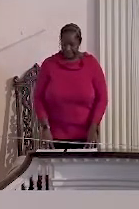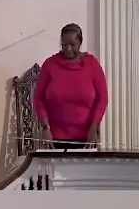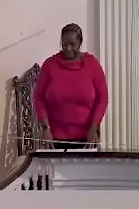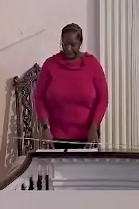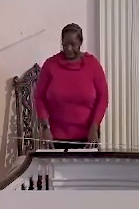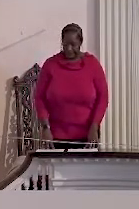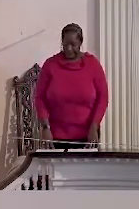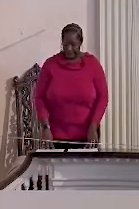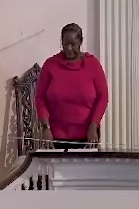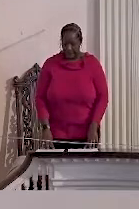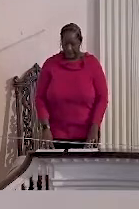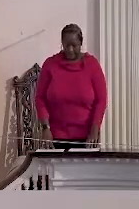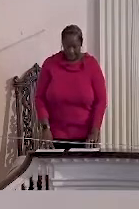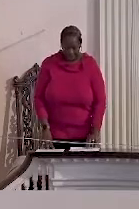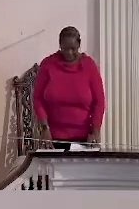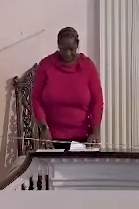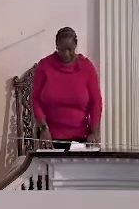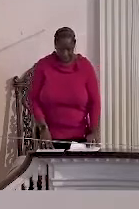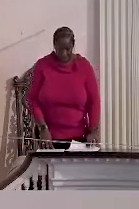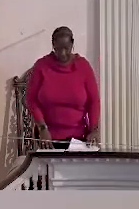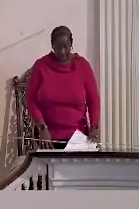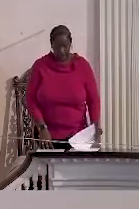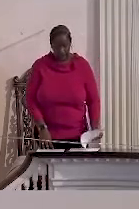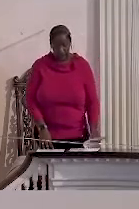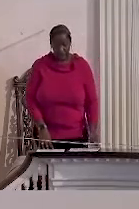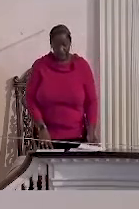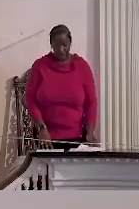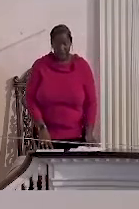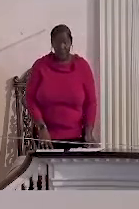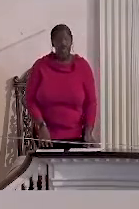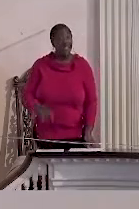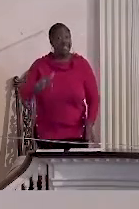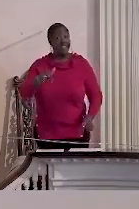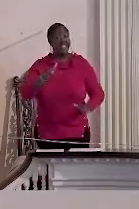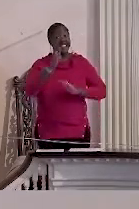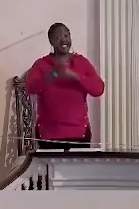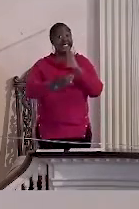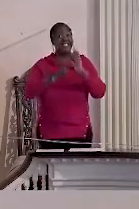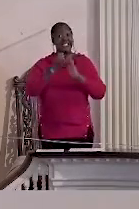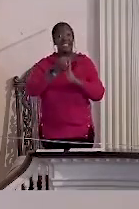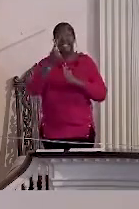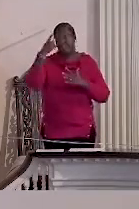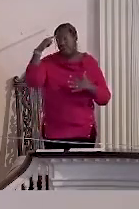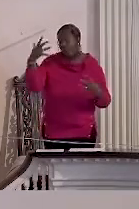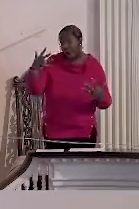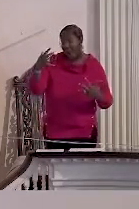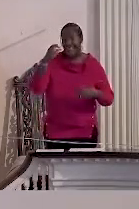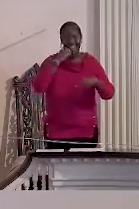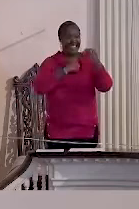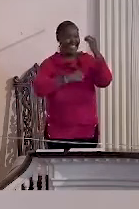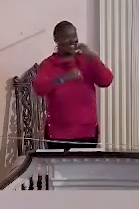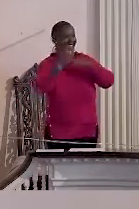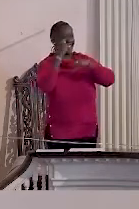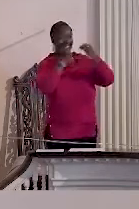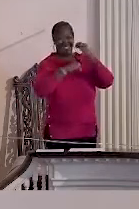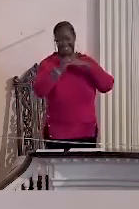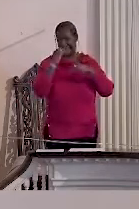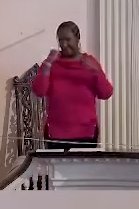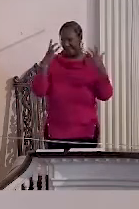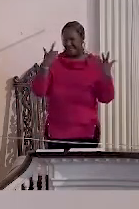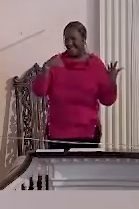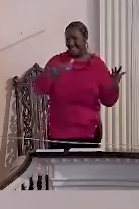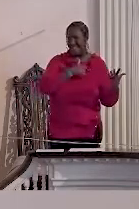So we're in the season of eating for many of us, Thanksgiving week. And it's a good